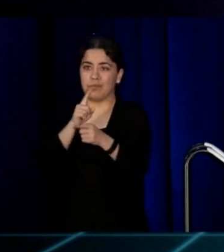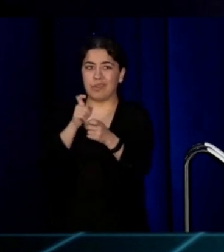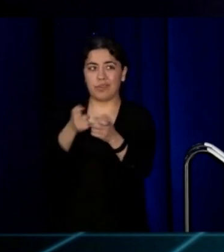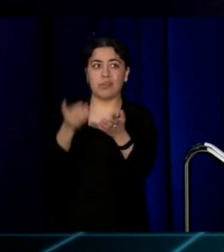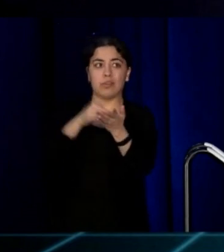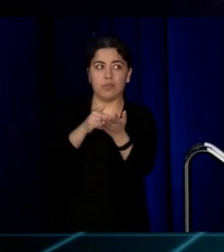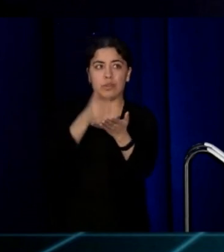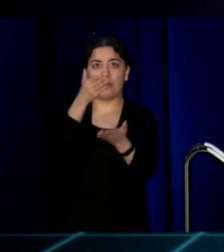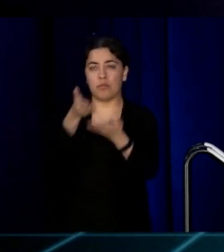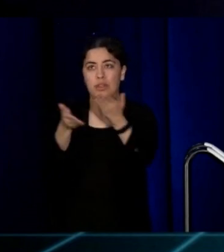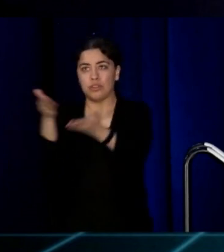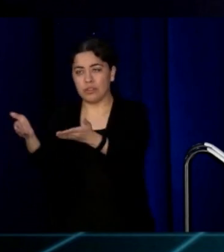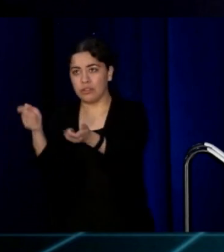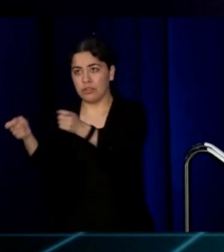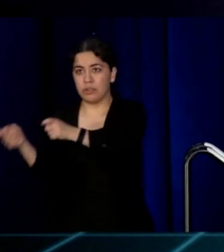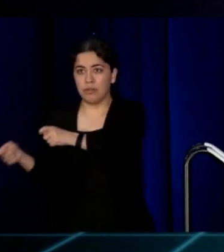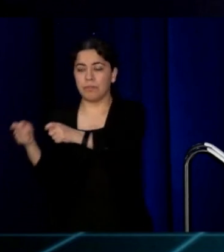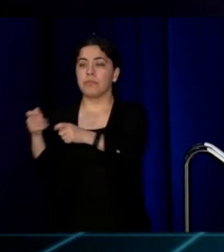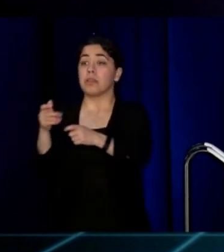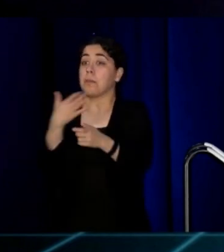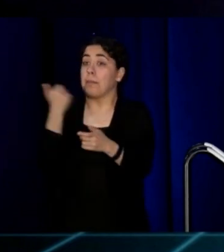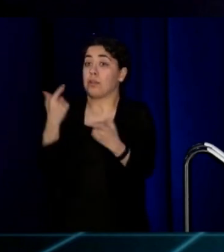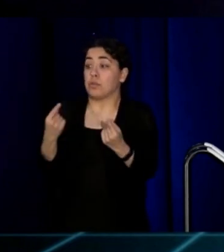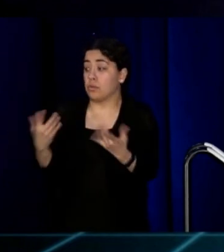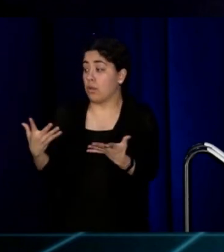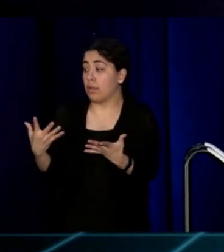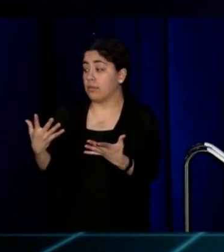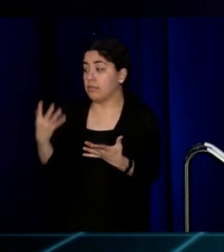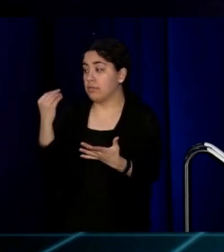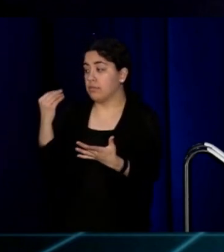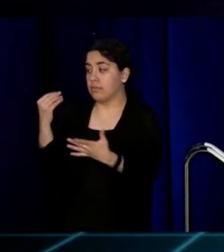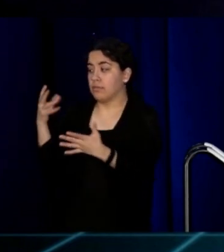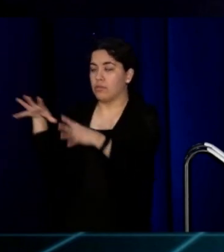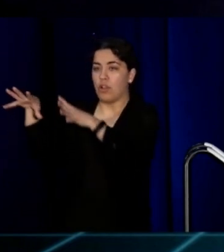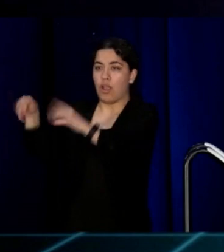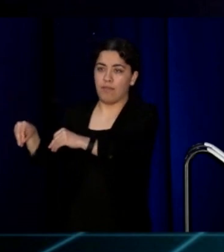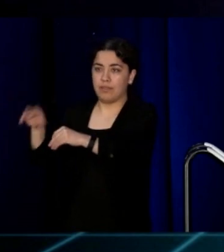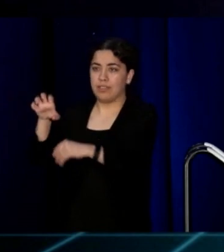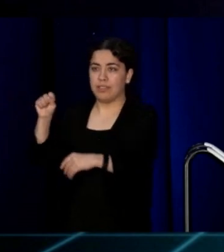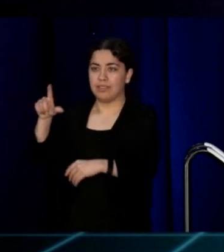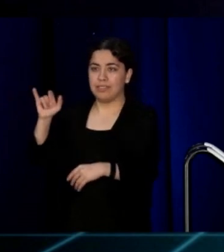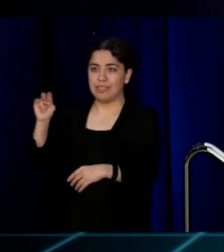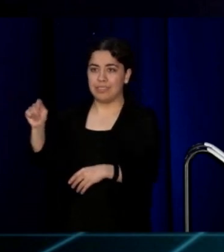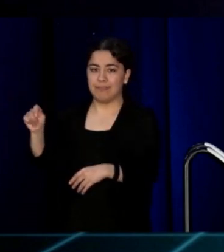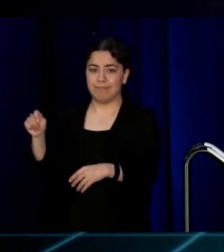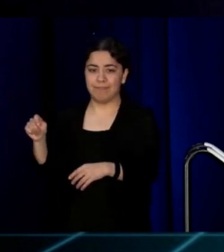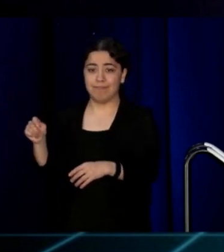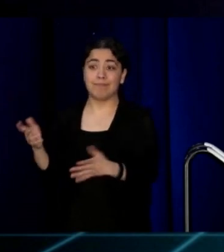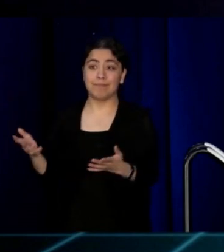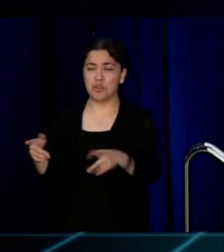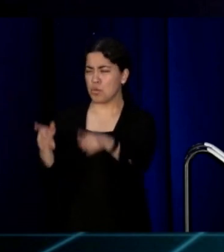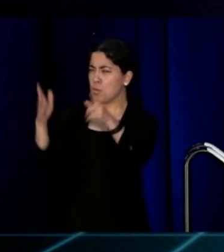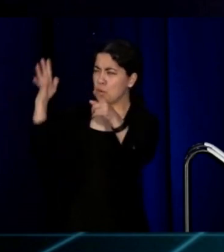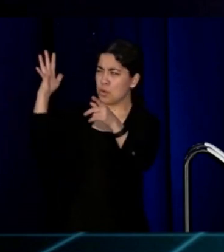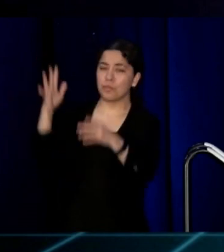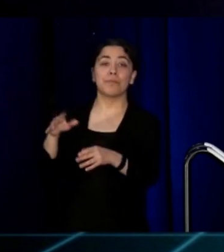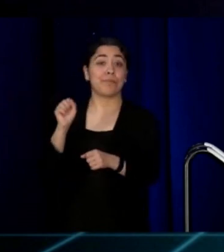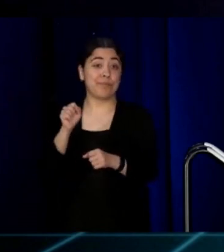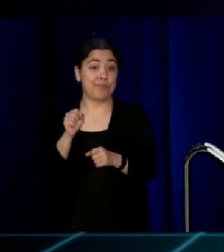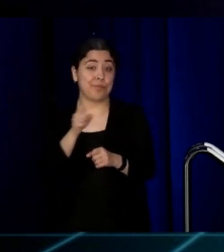So the best thing to do is just to tell ESLint to shut up. Yeah. And so